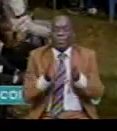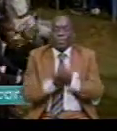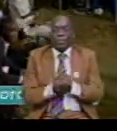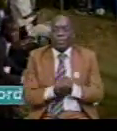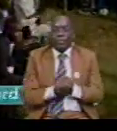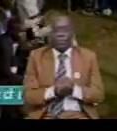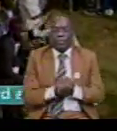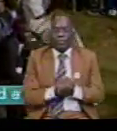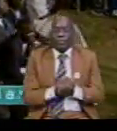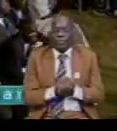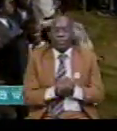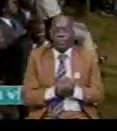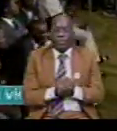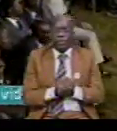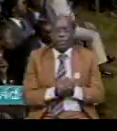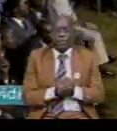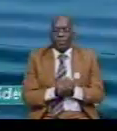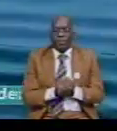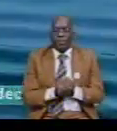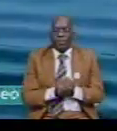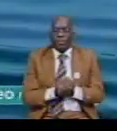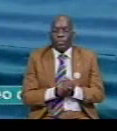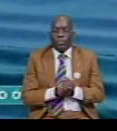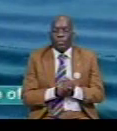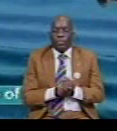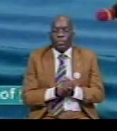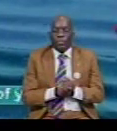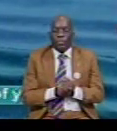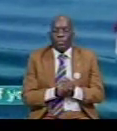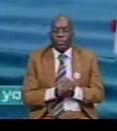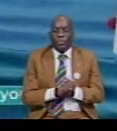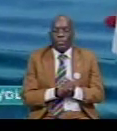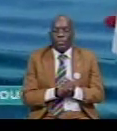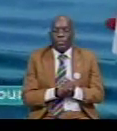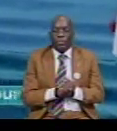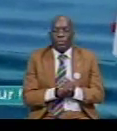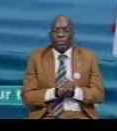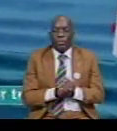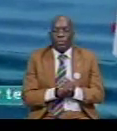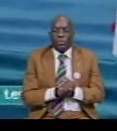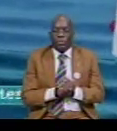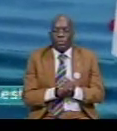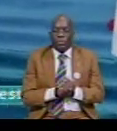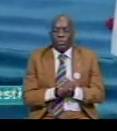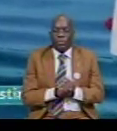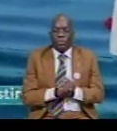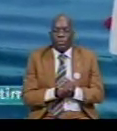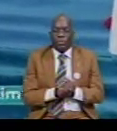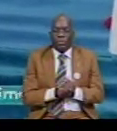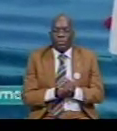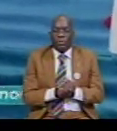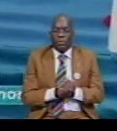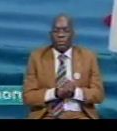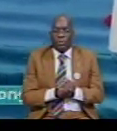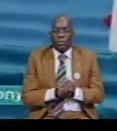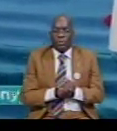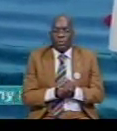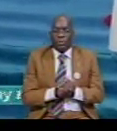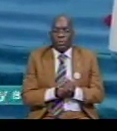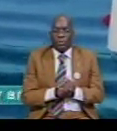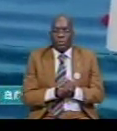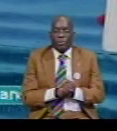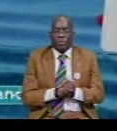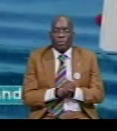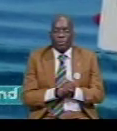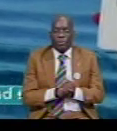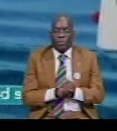You have just heard from Mrs. Ruth Morakiyo what the Lord has done for her.